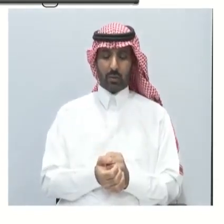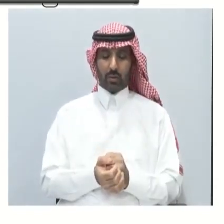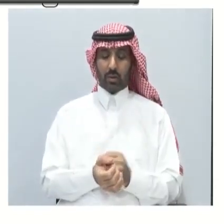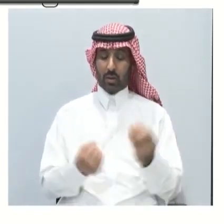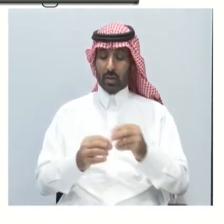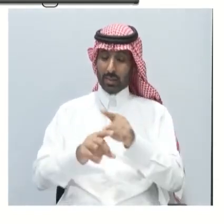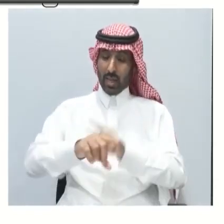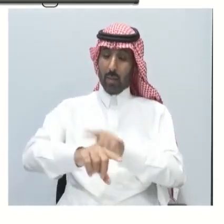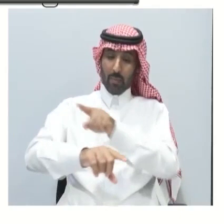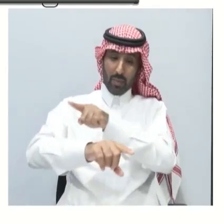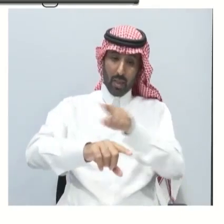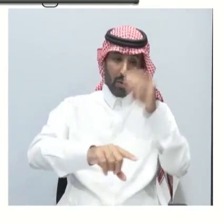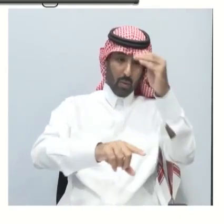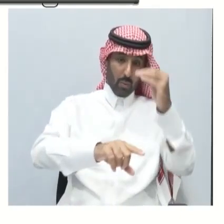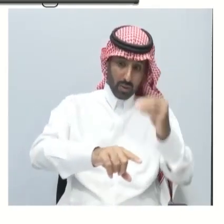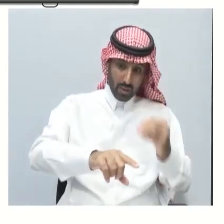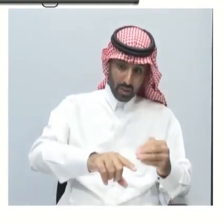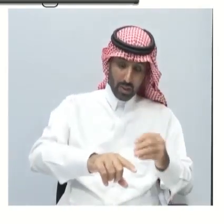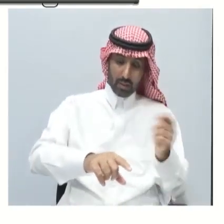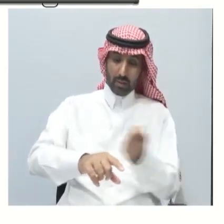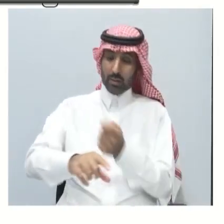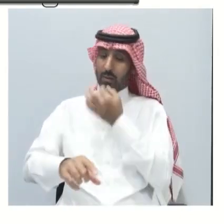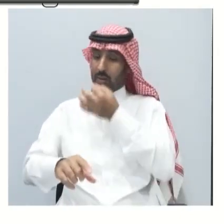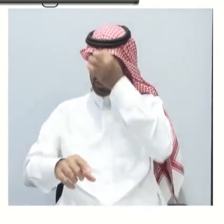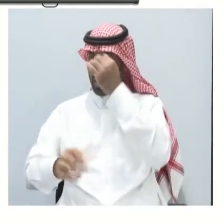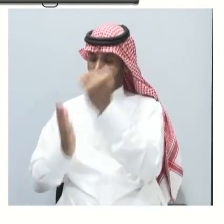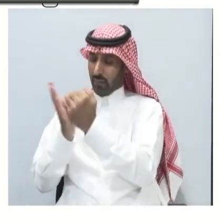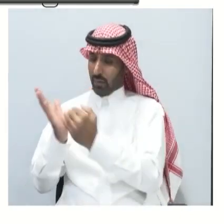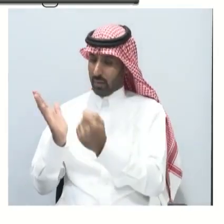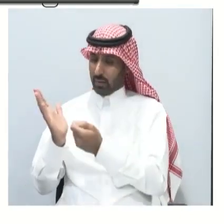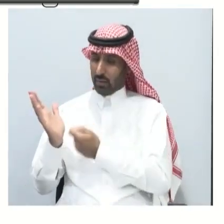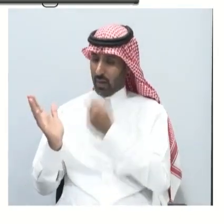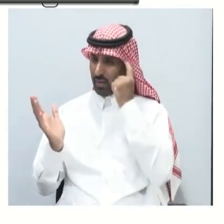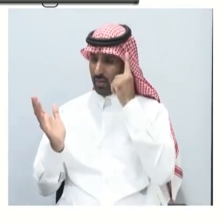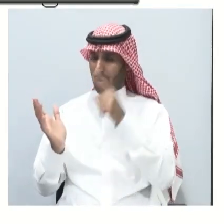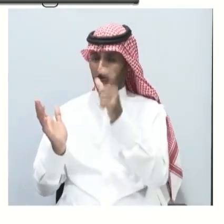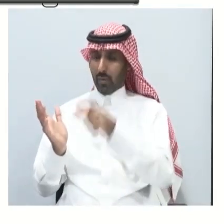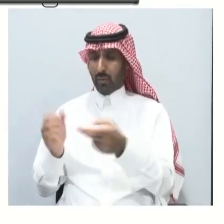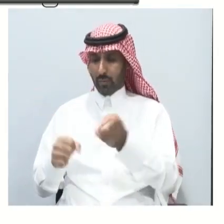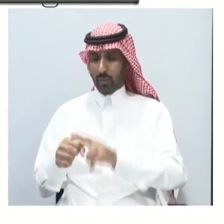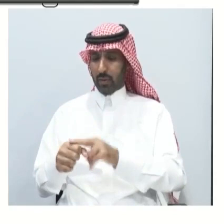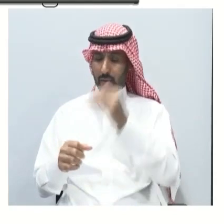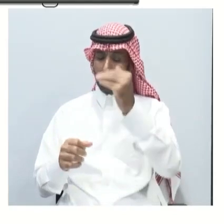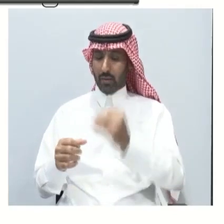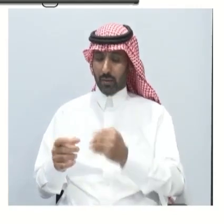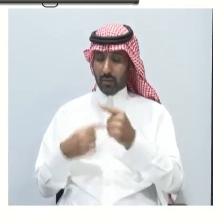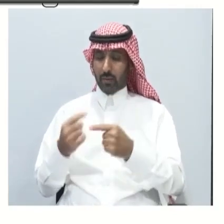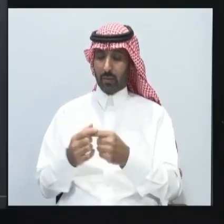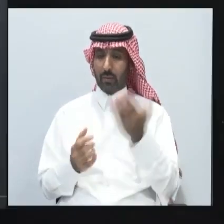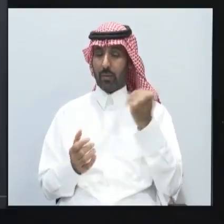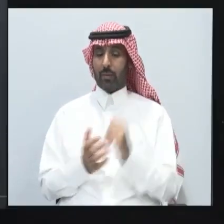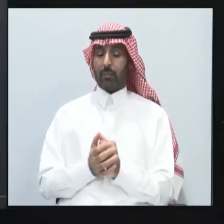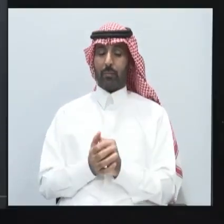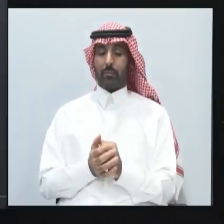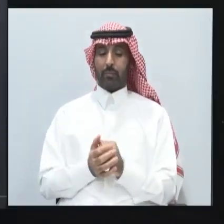compose a timeline, and write a descriptive essay. So just to think about it again and to revise with me that we have